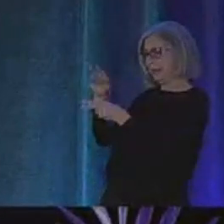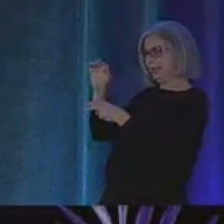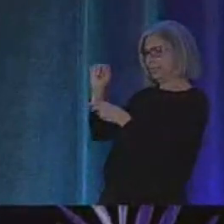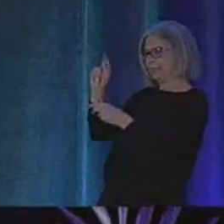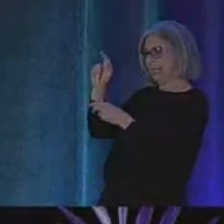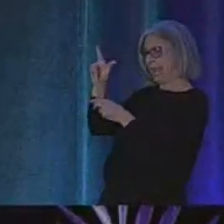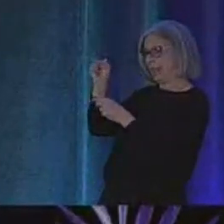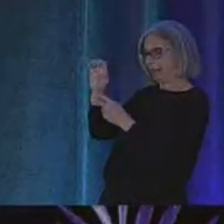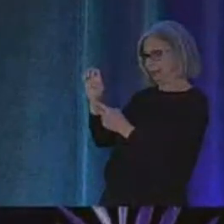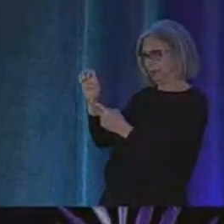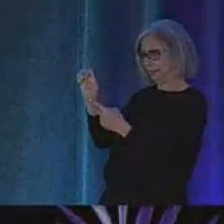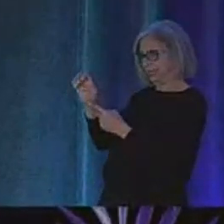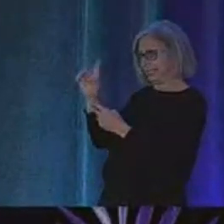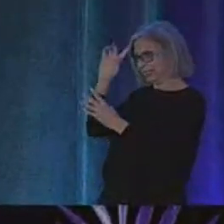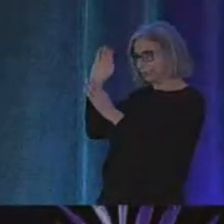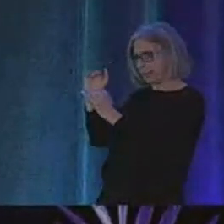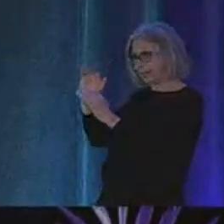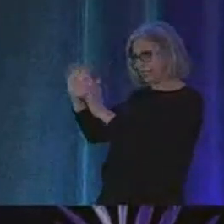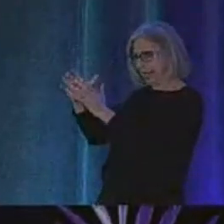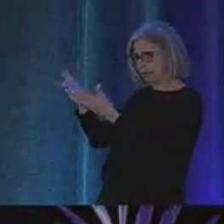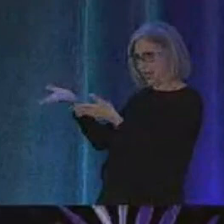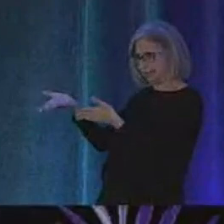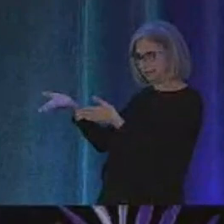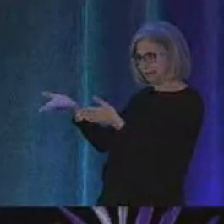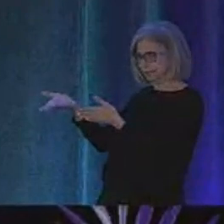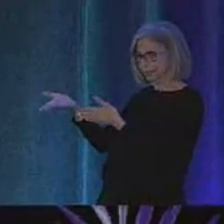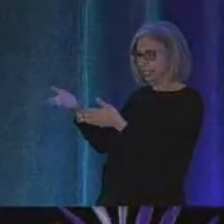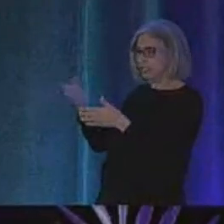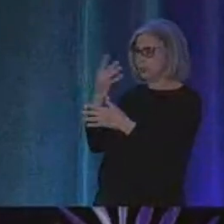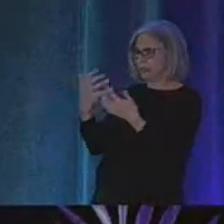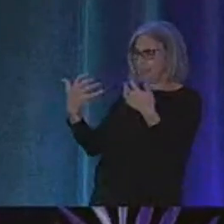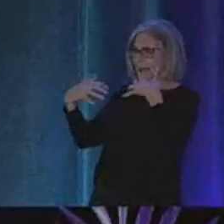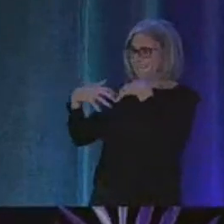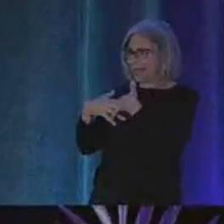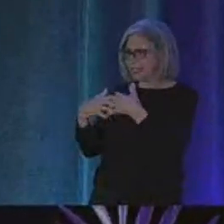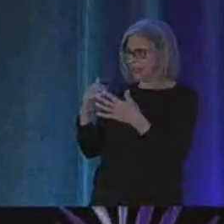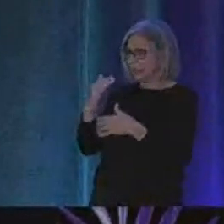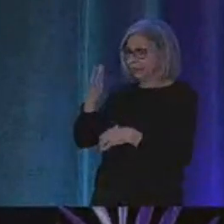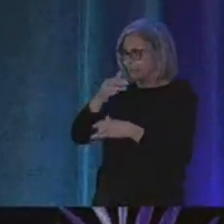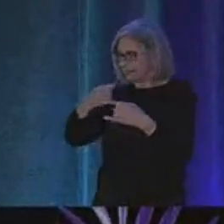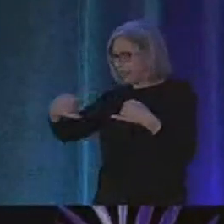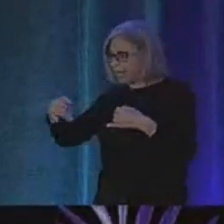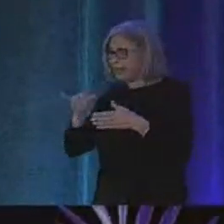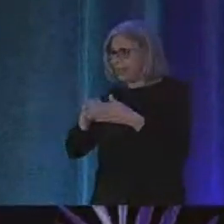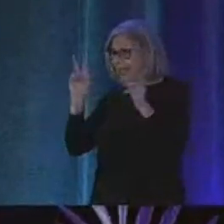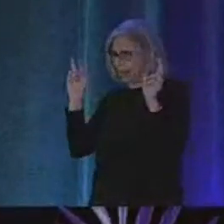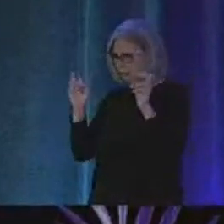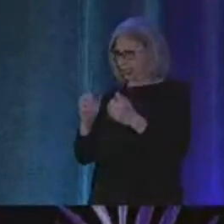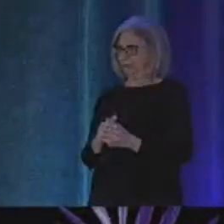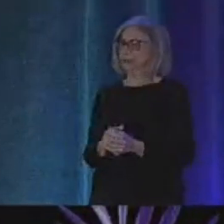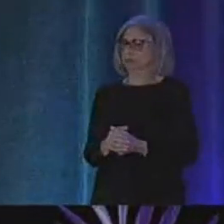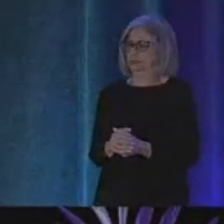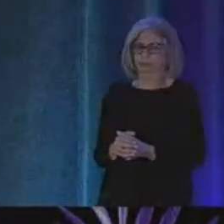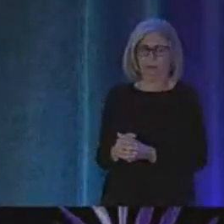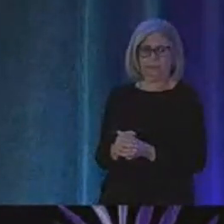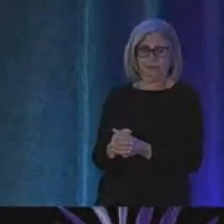object. And here you can see where I embedded inline that object.